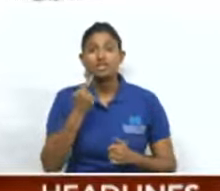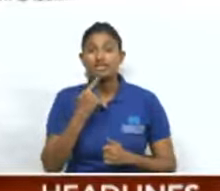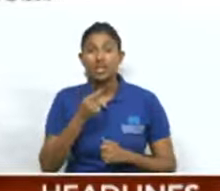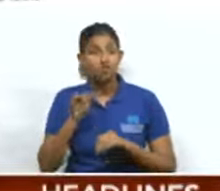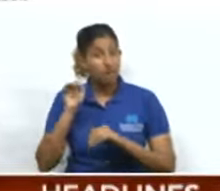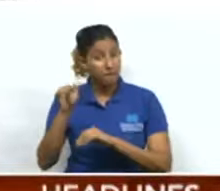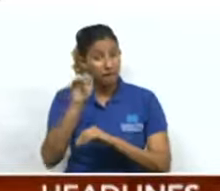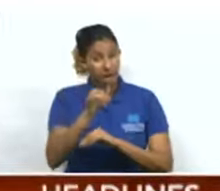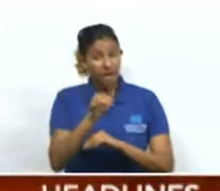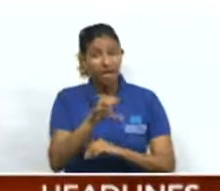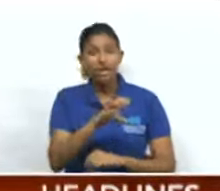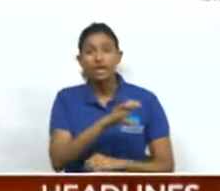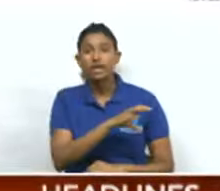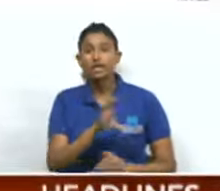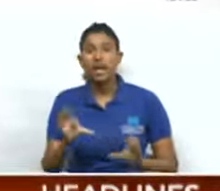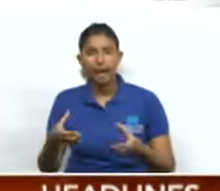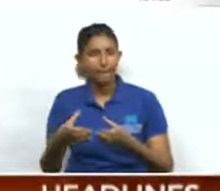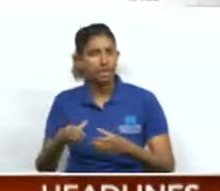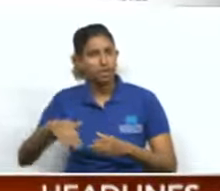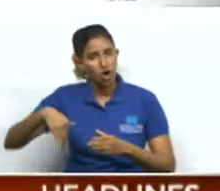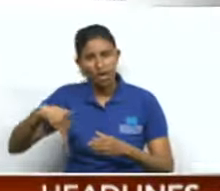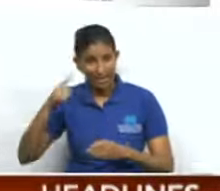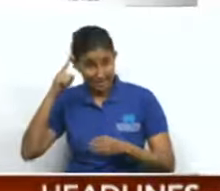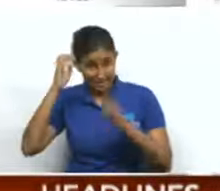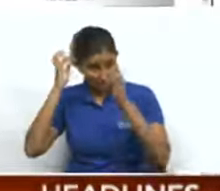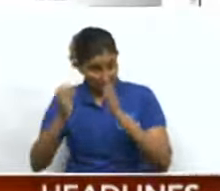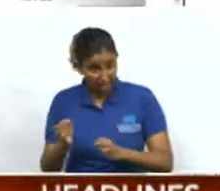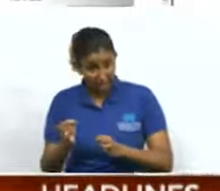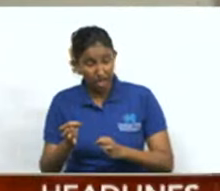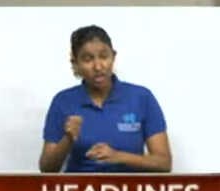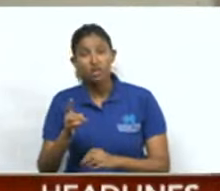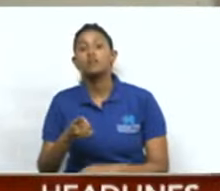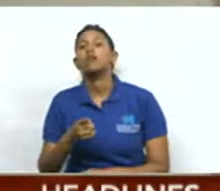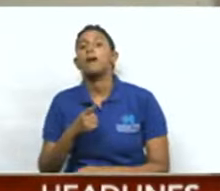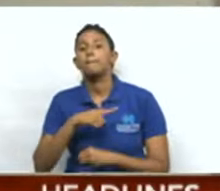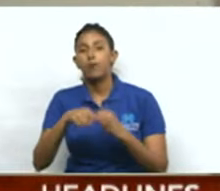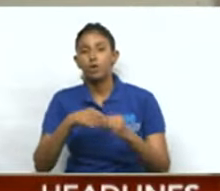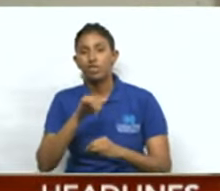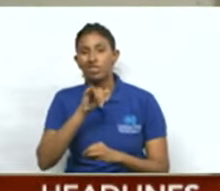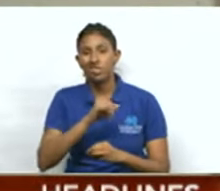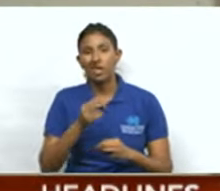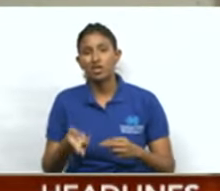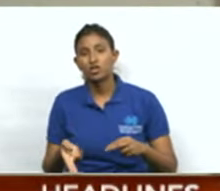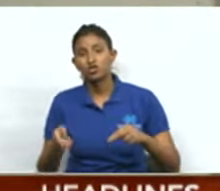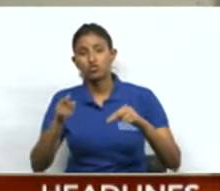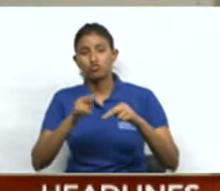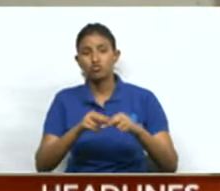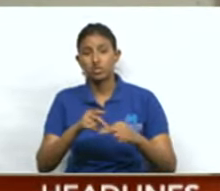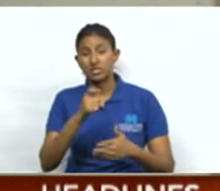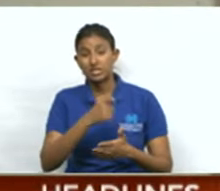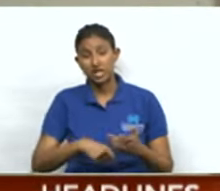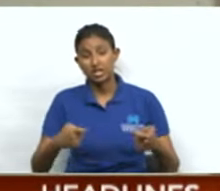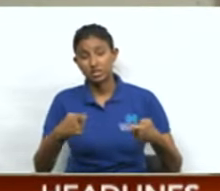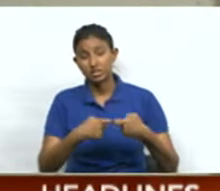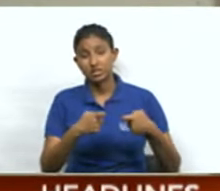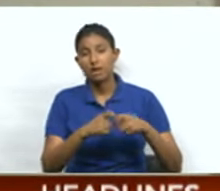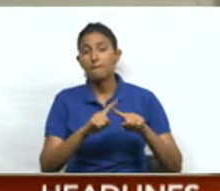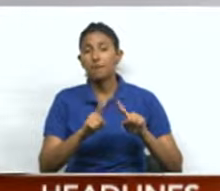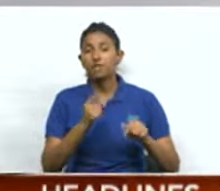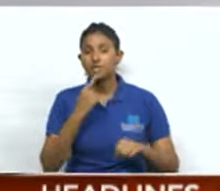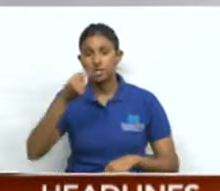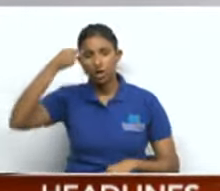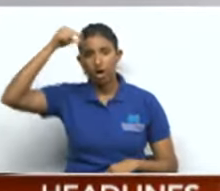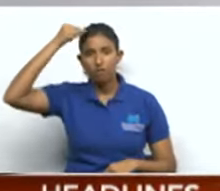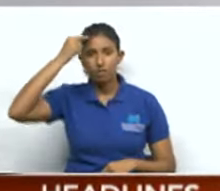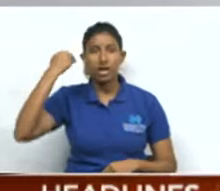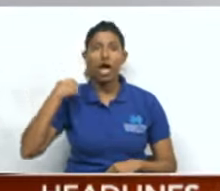make a decision on the submitted proposal by the Regulated Industries Commission, which calculated the new rates, Himbert says government has a measure in place to mitigate